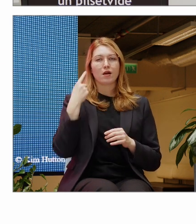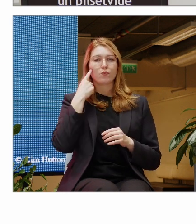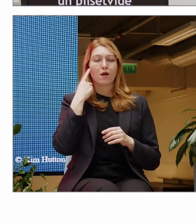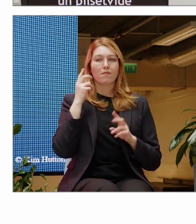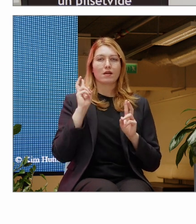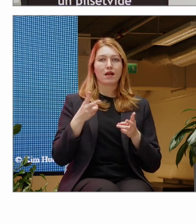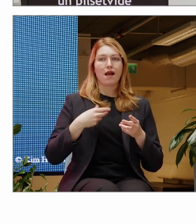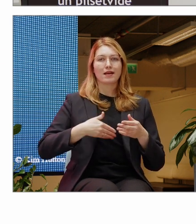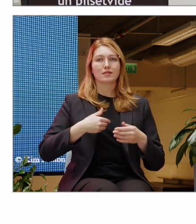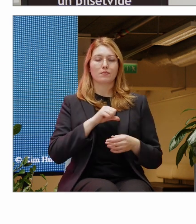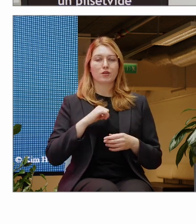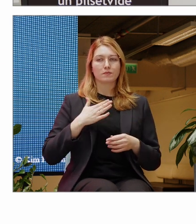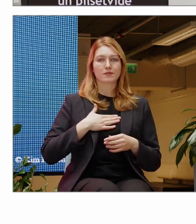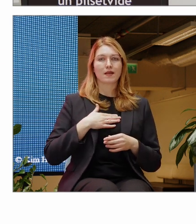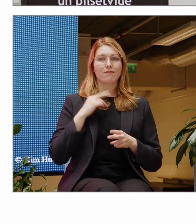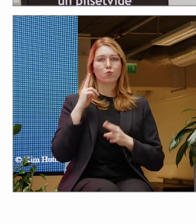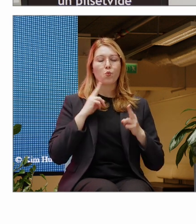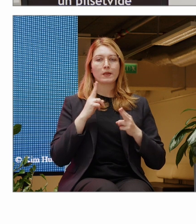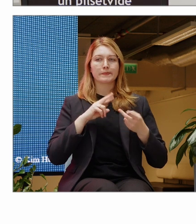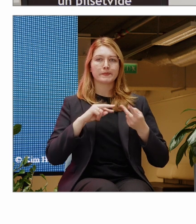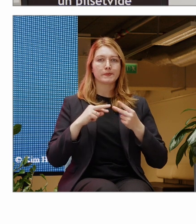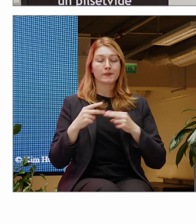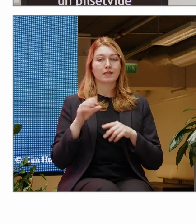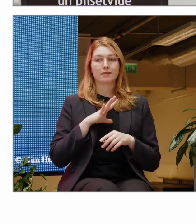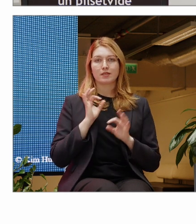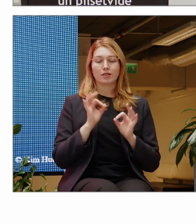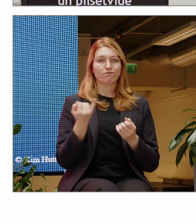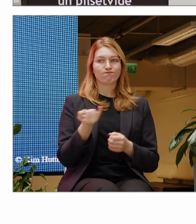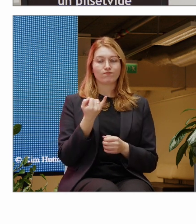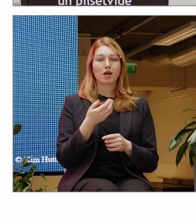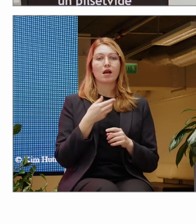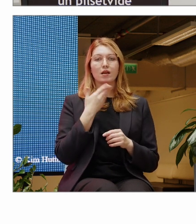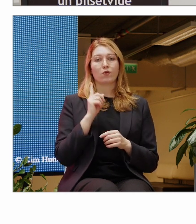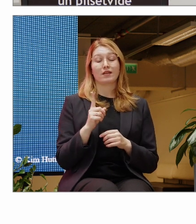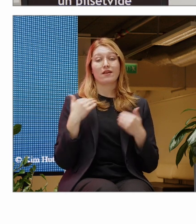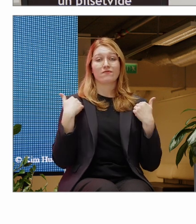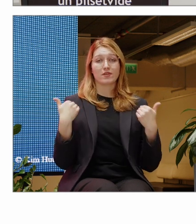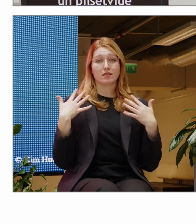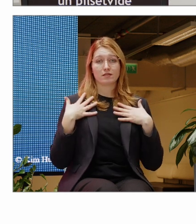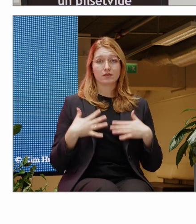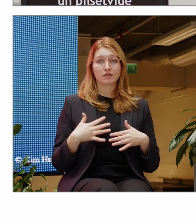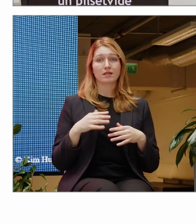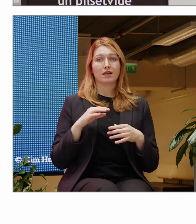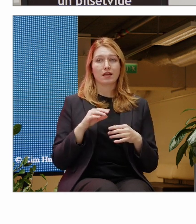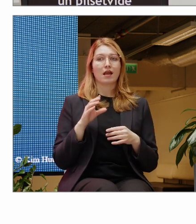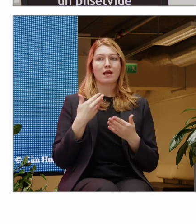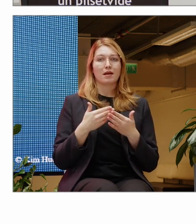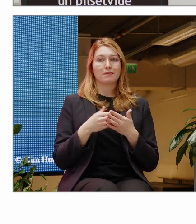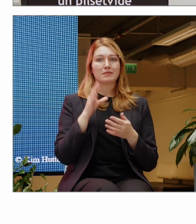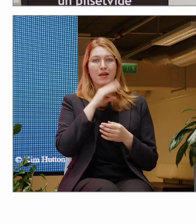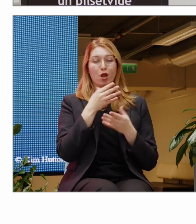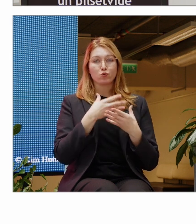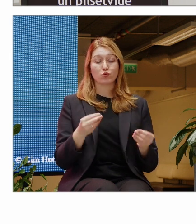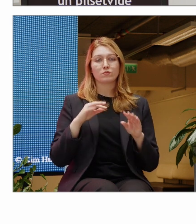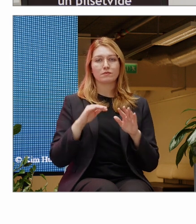my mood. So it wasn't just, what really fascinated me, it wasn't just the physical capability loss that we'd